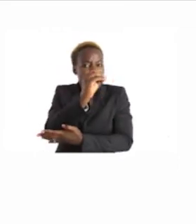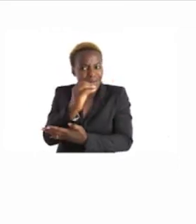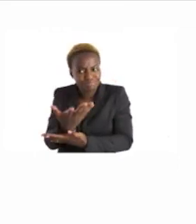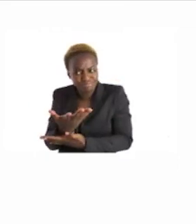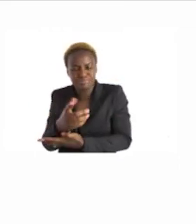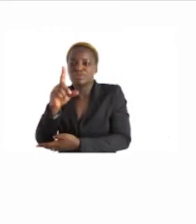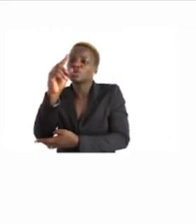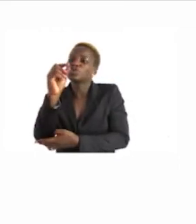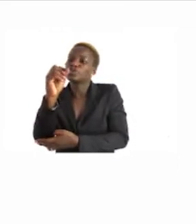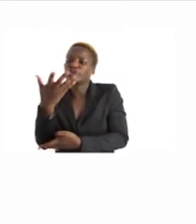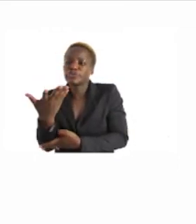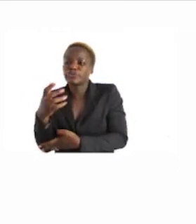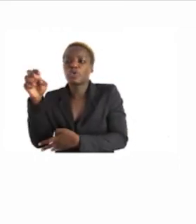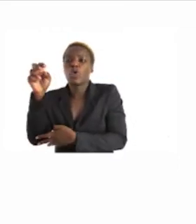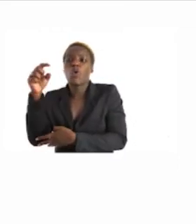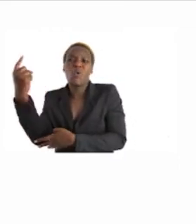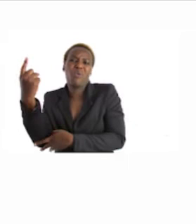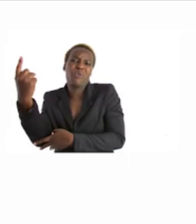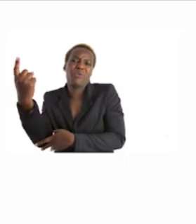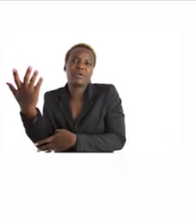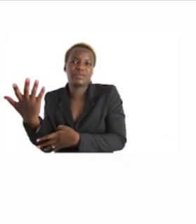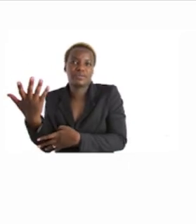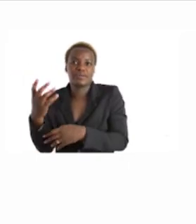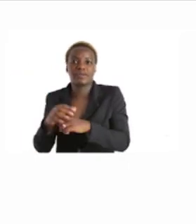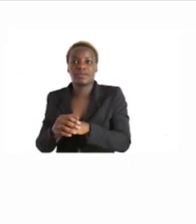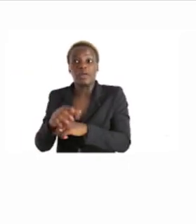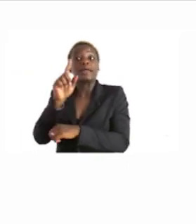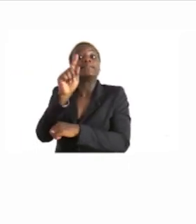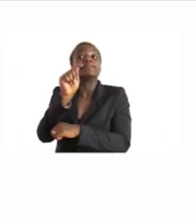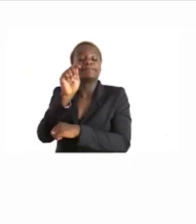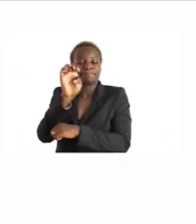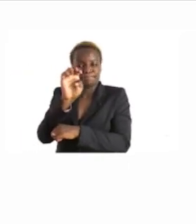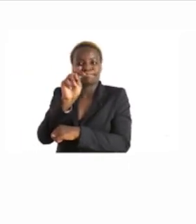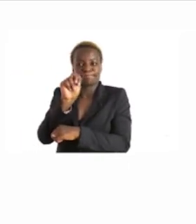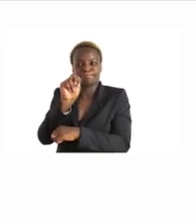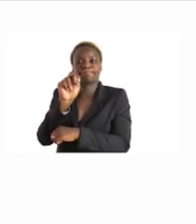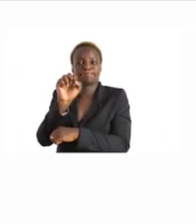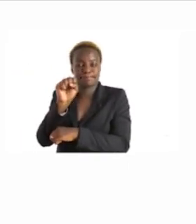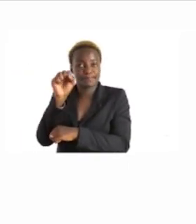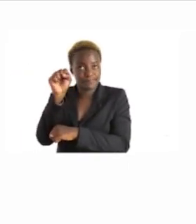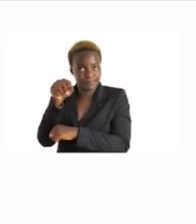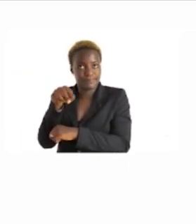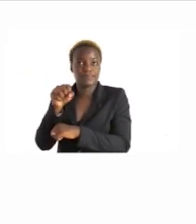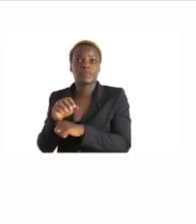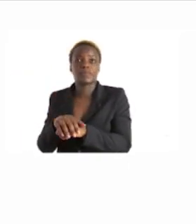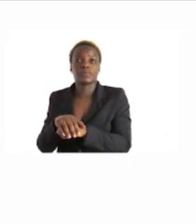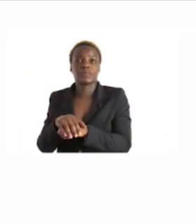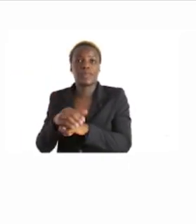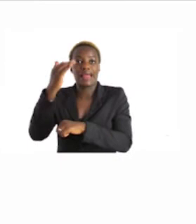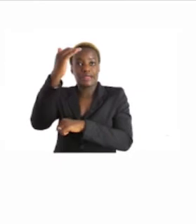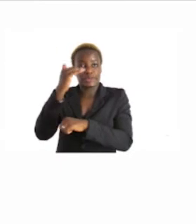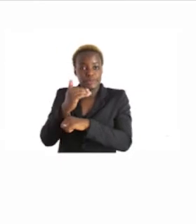It's at the 10th place, so we write the 10ths, all right? Let's go down to 67.